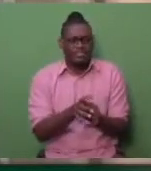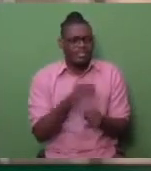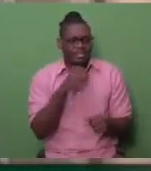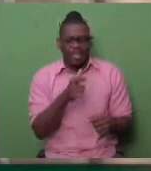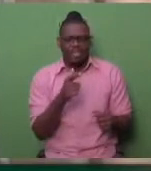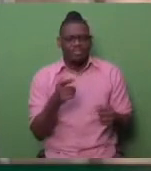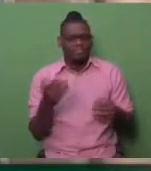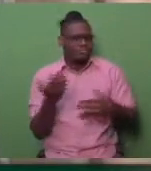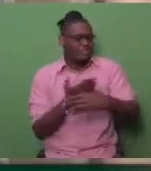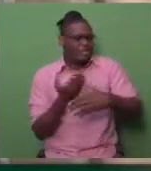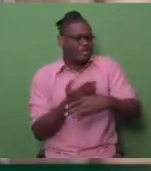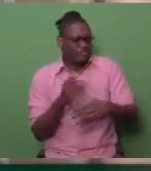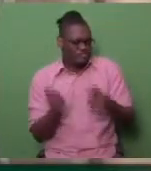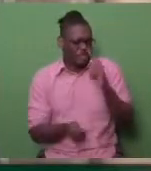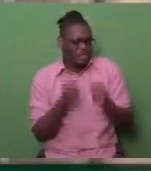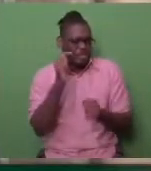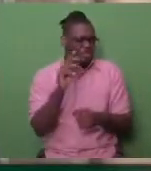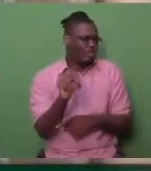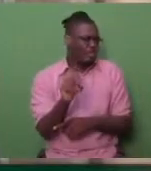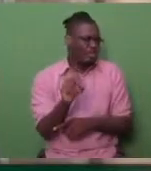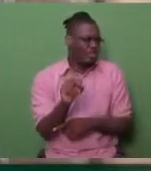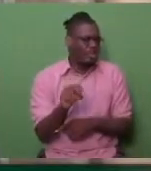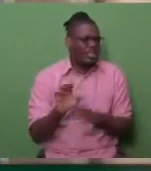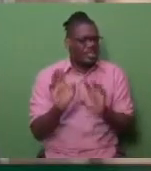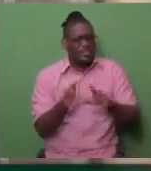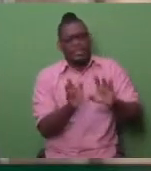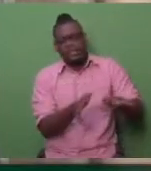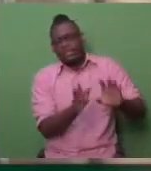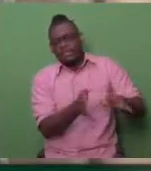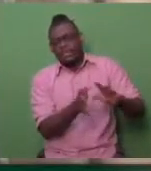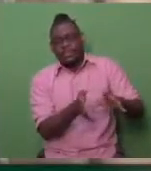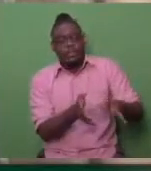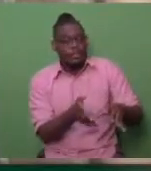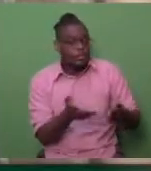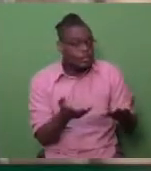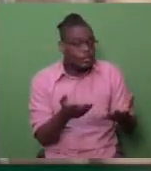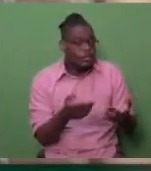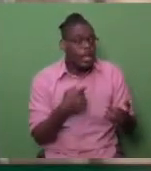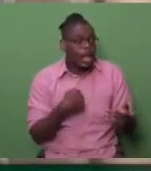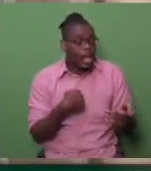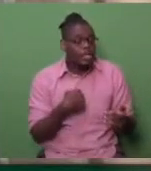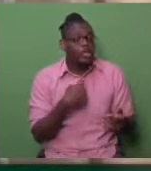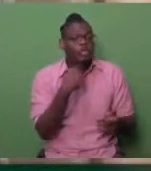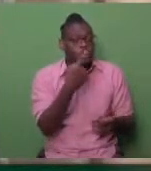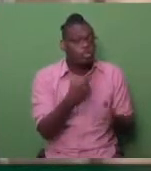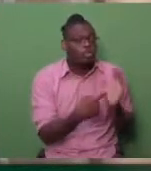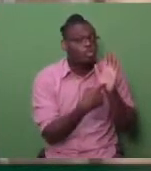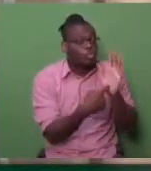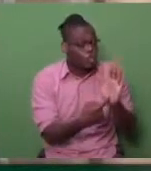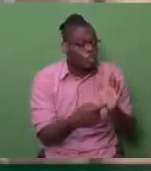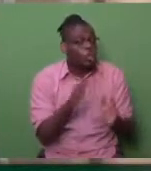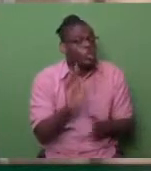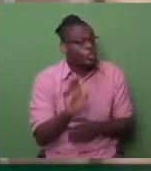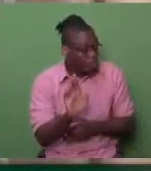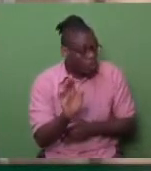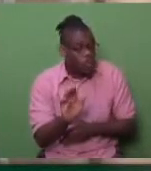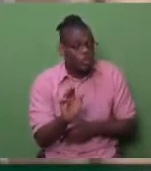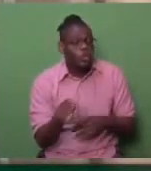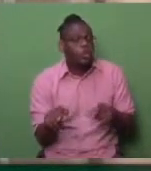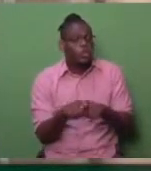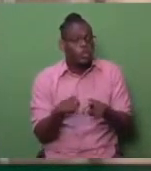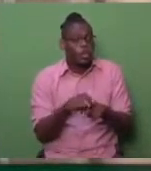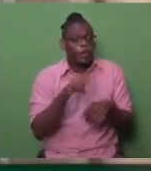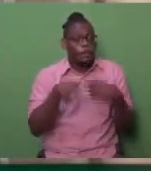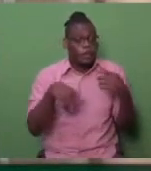CMOH. No, not going to come here. It will also be about how government officials ignored the pleas to address